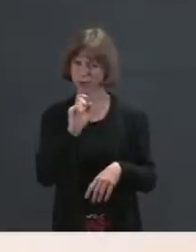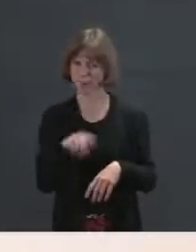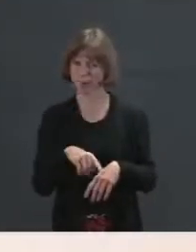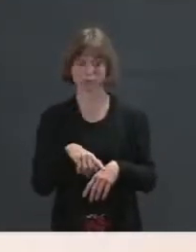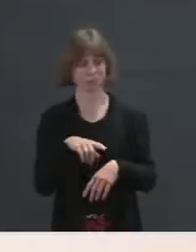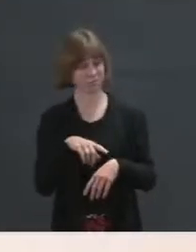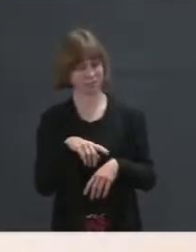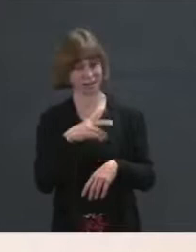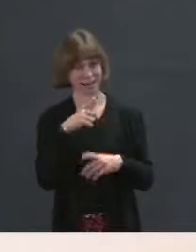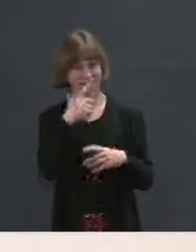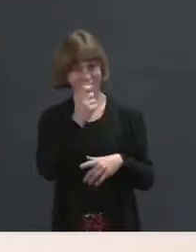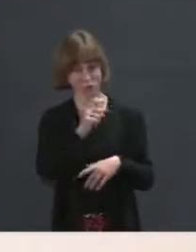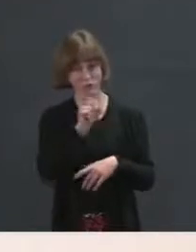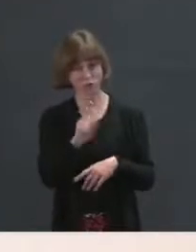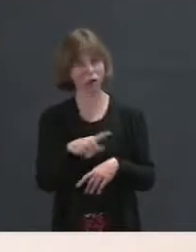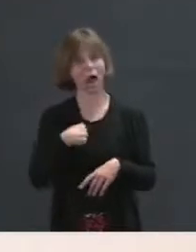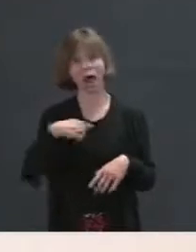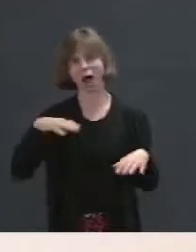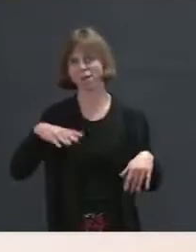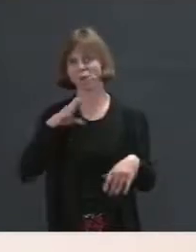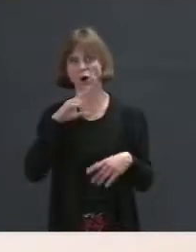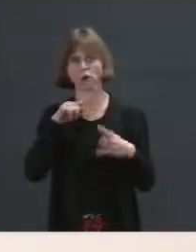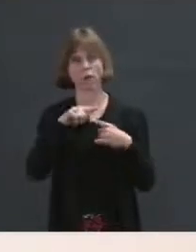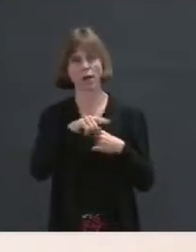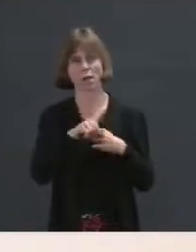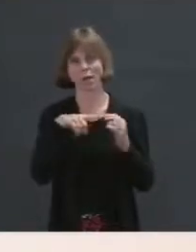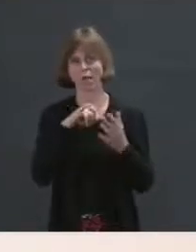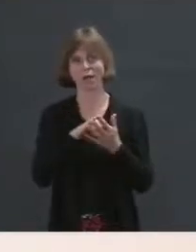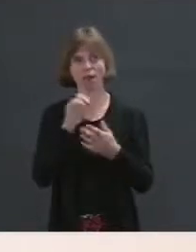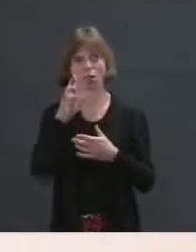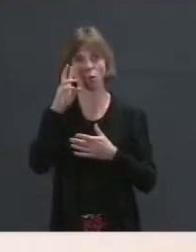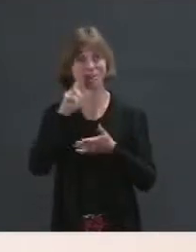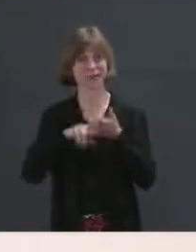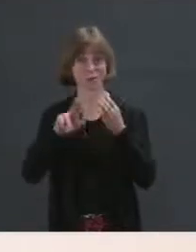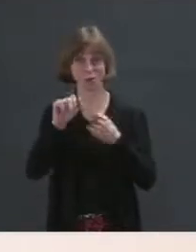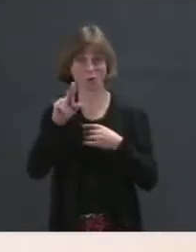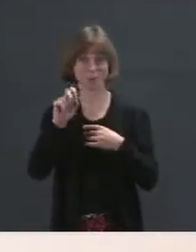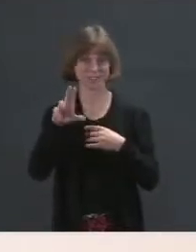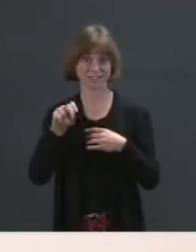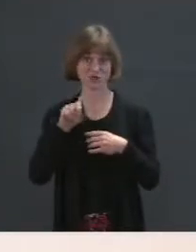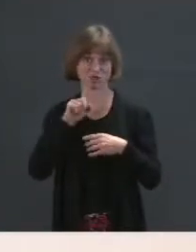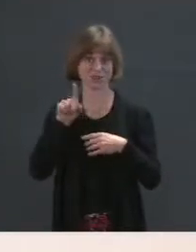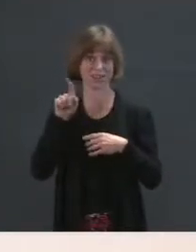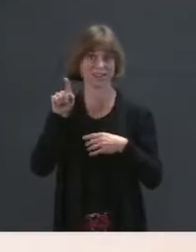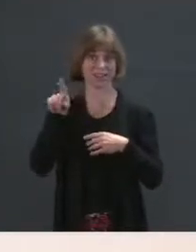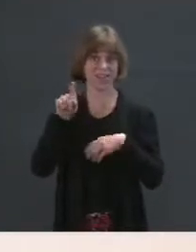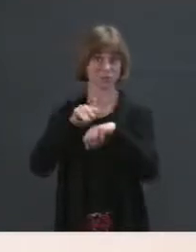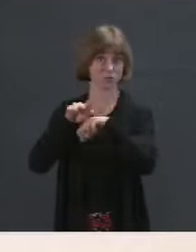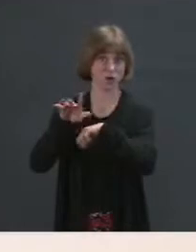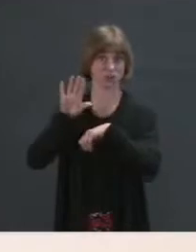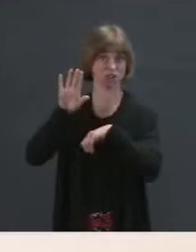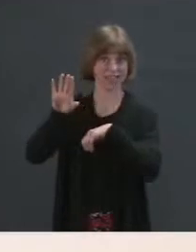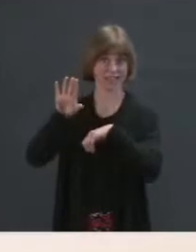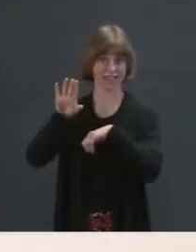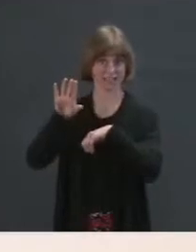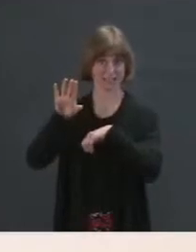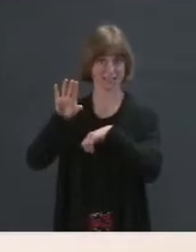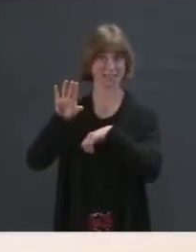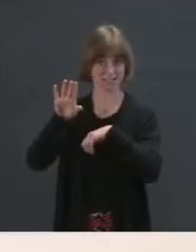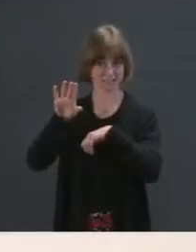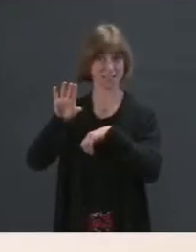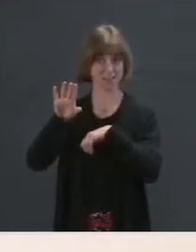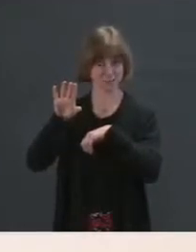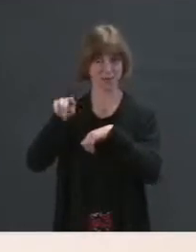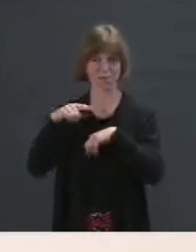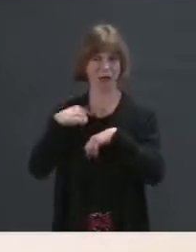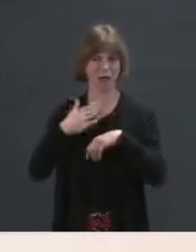not spoken with him about that or to Secretary Austin about that, who any decision like that would be in consultation and at his recommendation. I'm happy